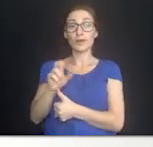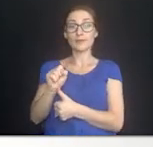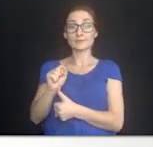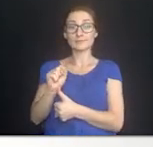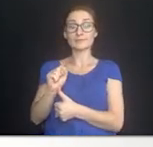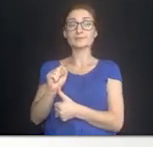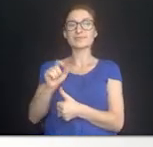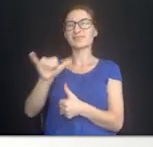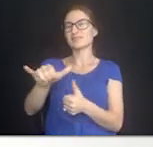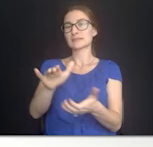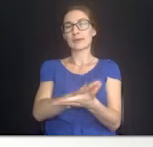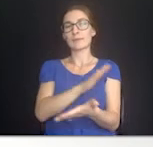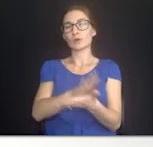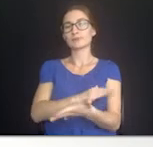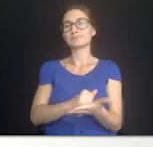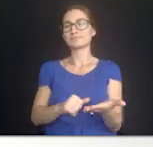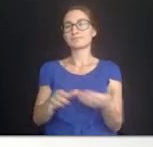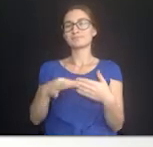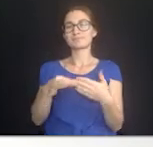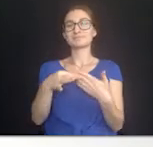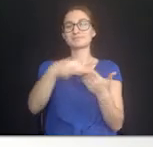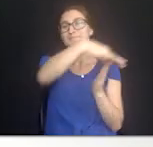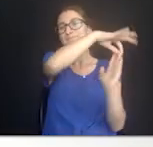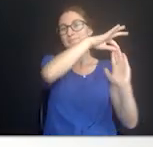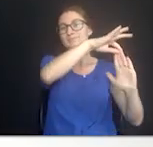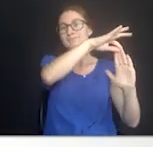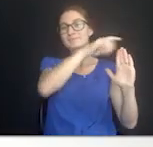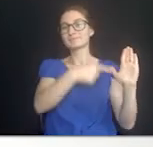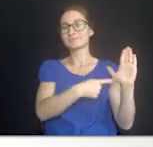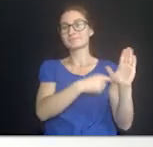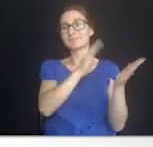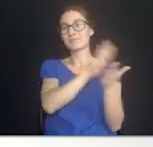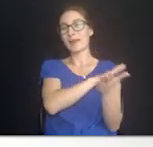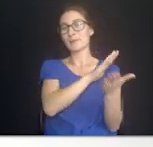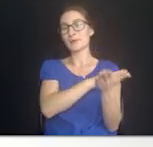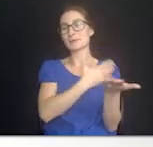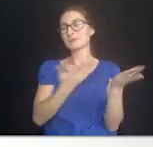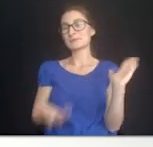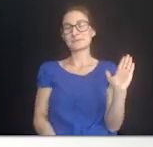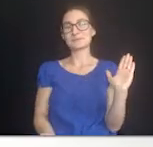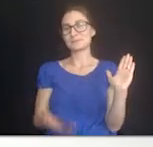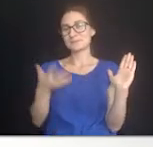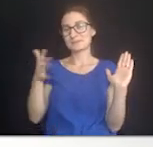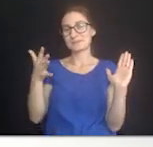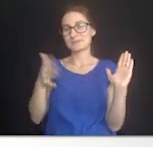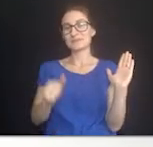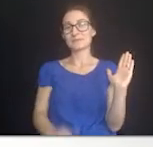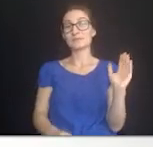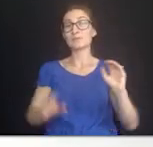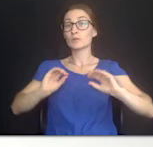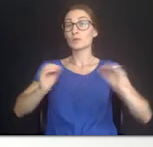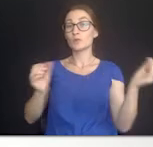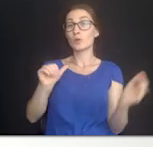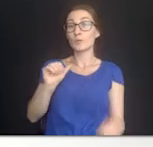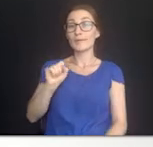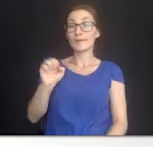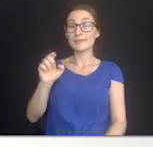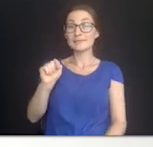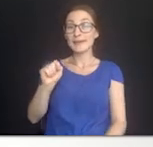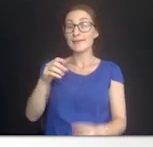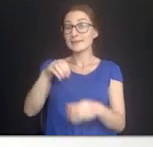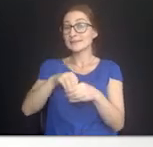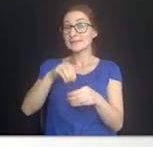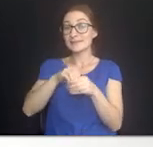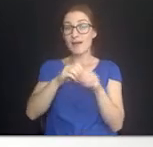trust is a piece of paper. It's literally, that's it. There's words on a paper, and that's it. There's no asset inside it. You don't have